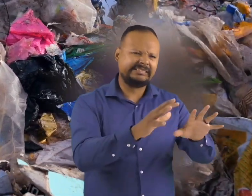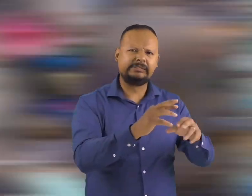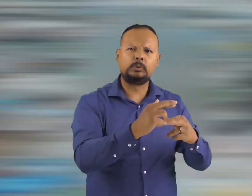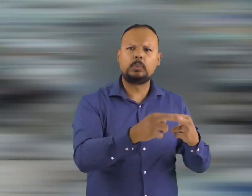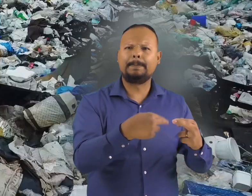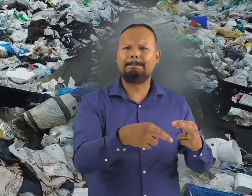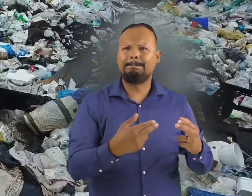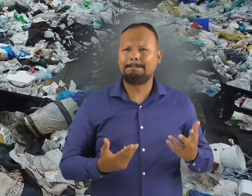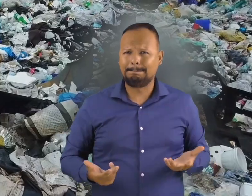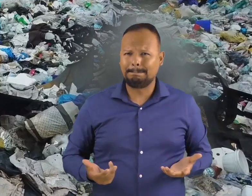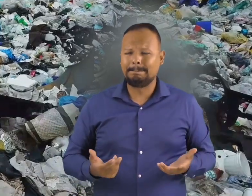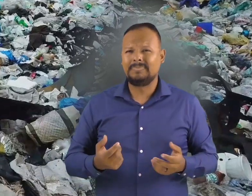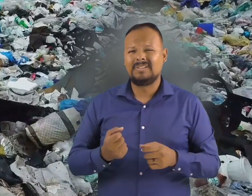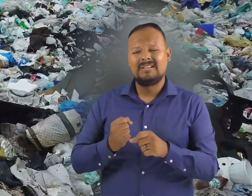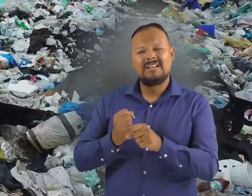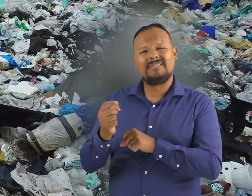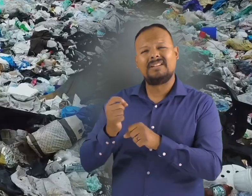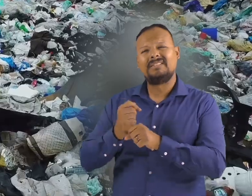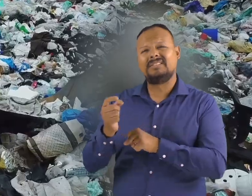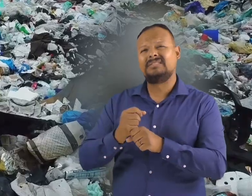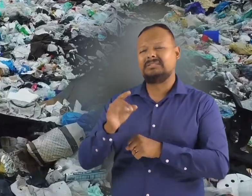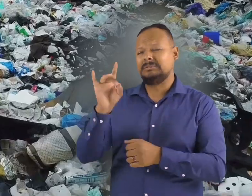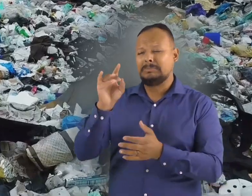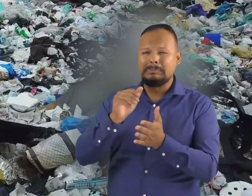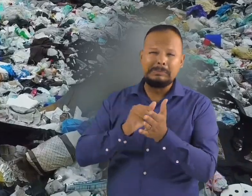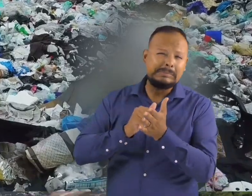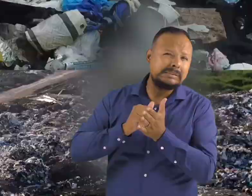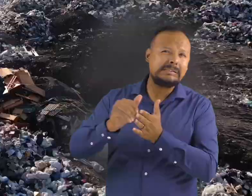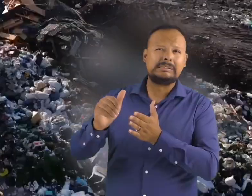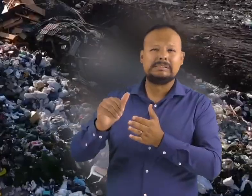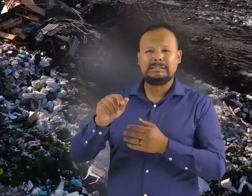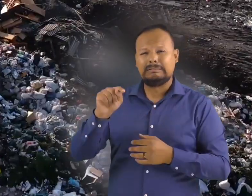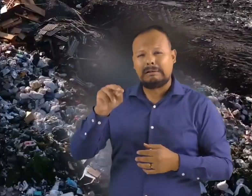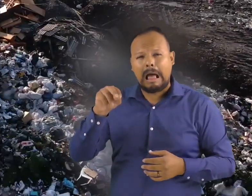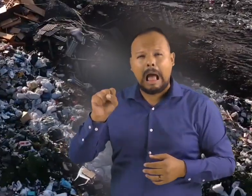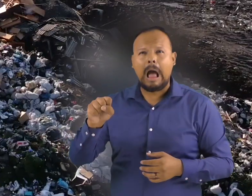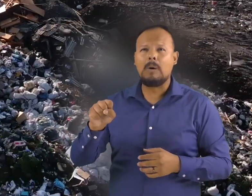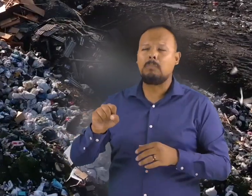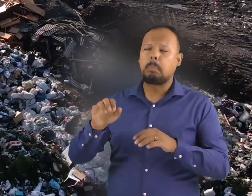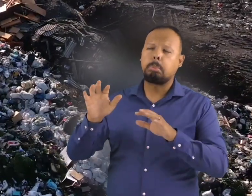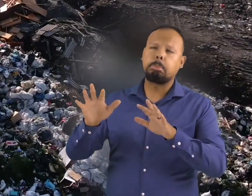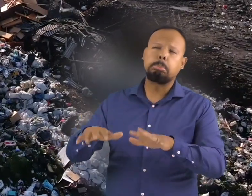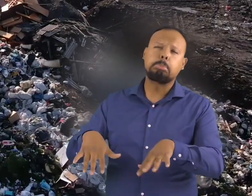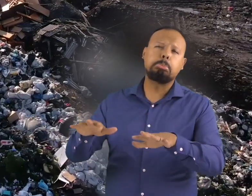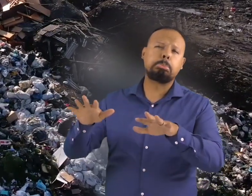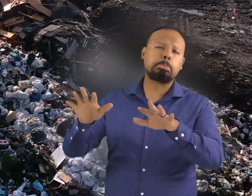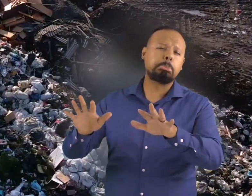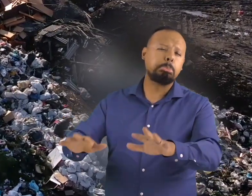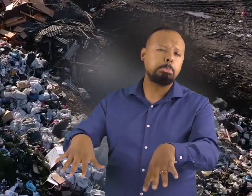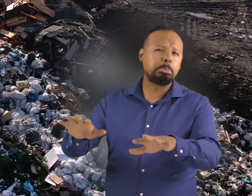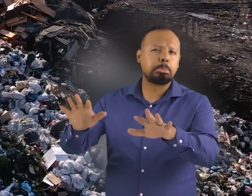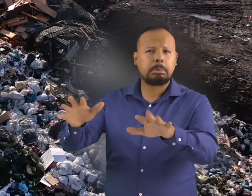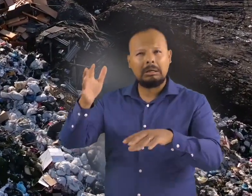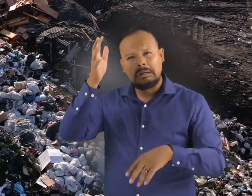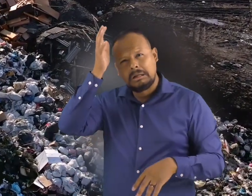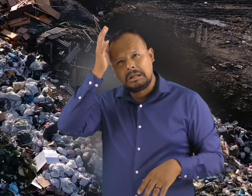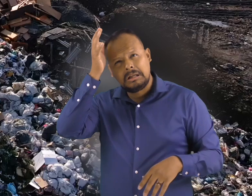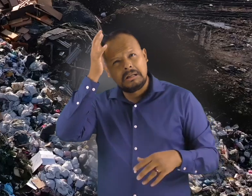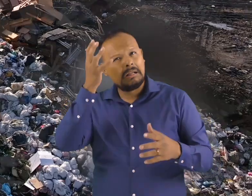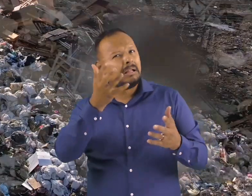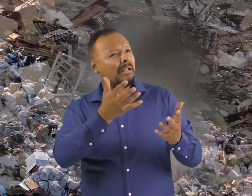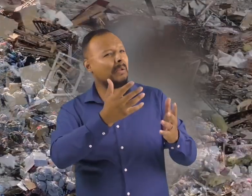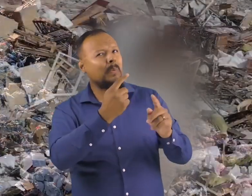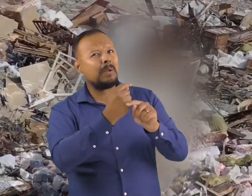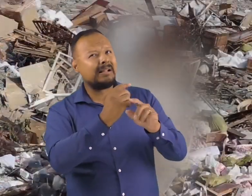plastic end up in the ocean each year. That is around the same amount as one garbage truck full of